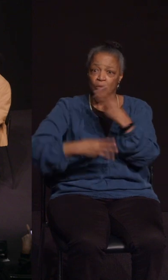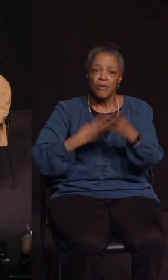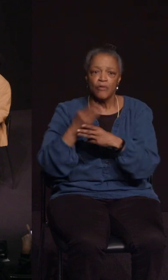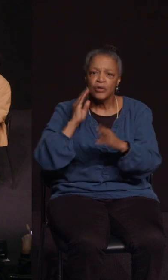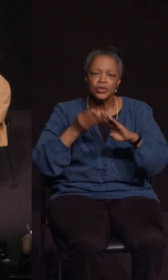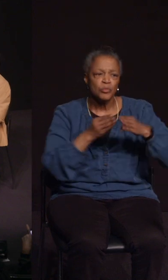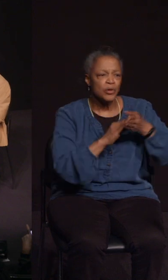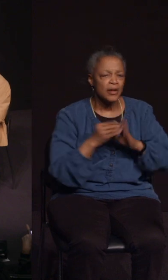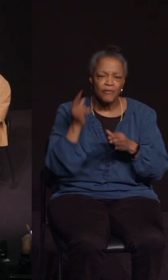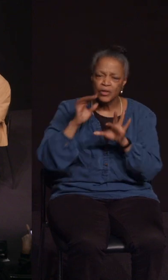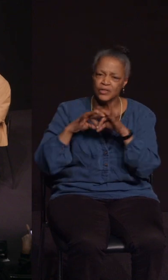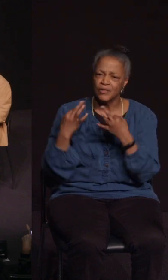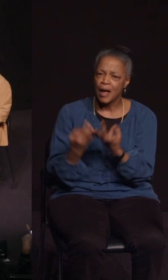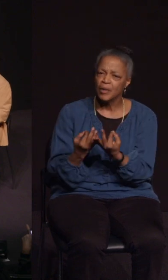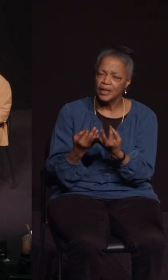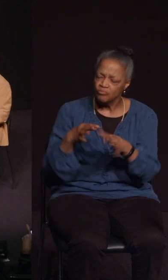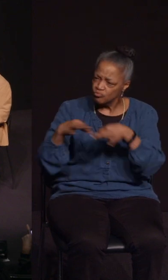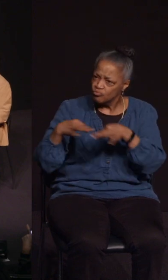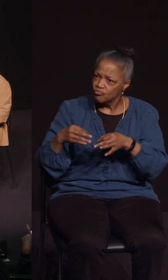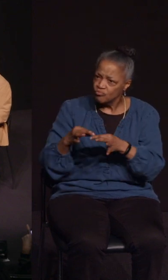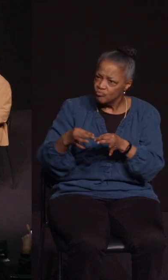and for his family?